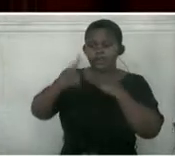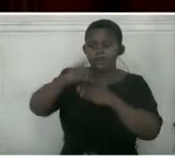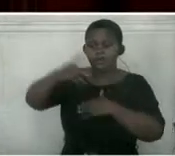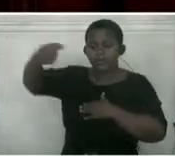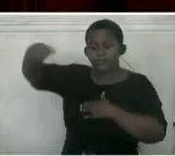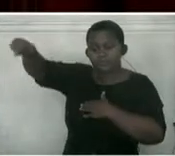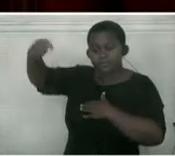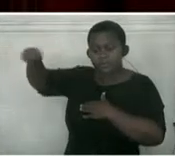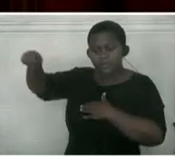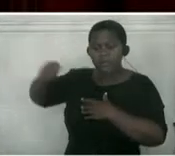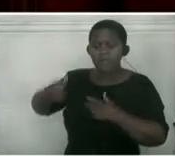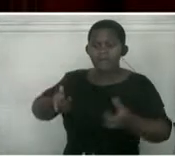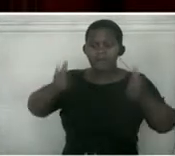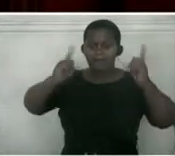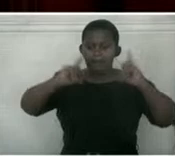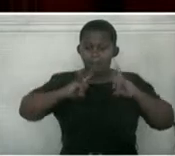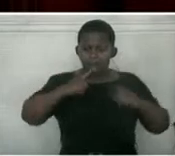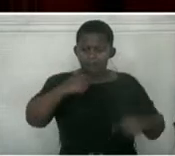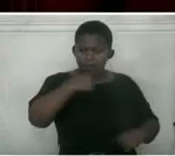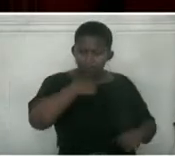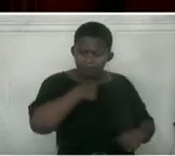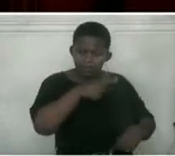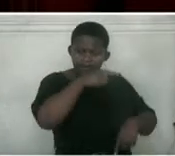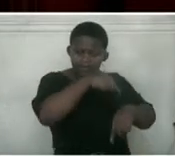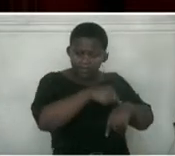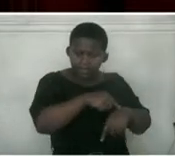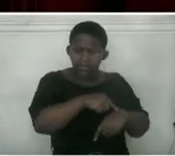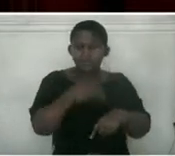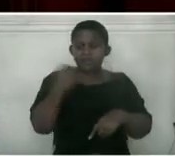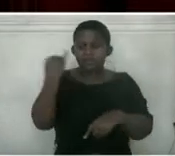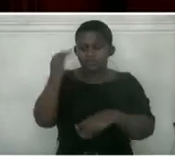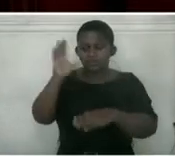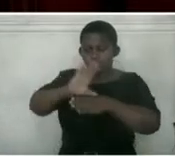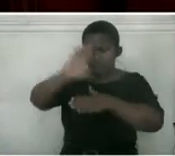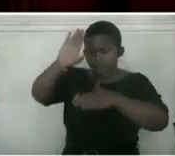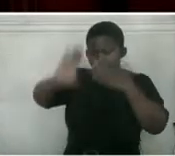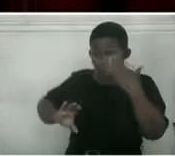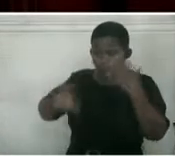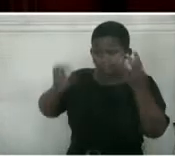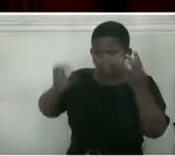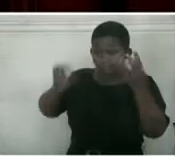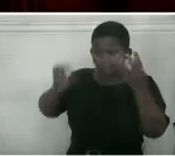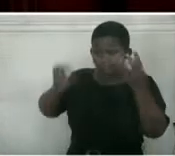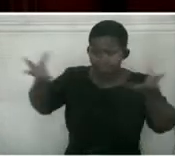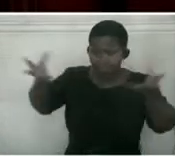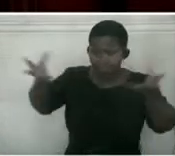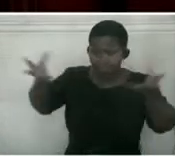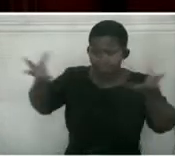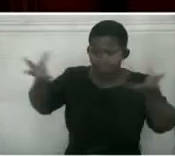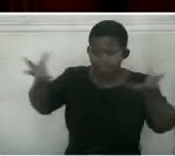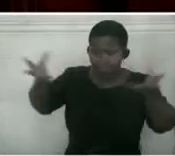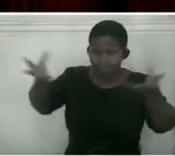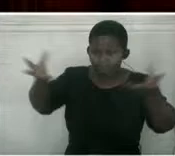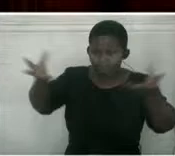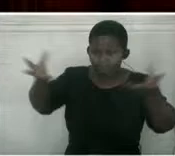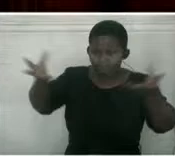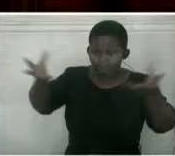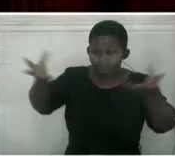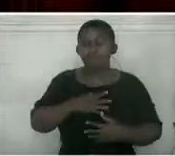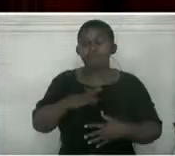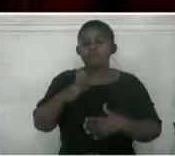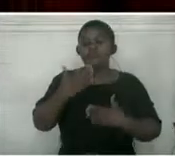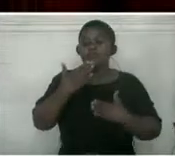allow me at this juncture, and as we conclude, to convey my deep sense of